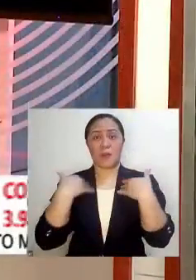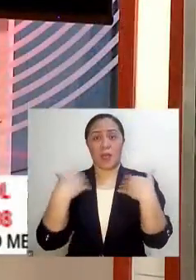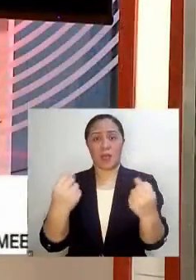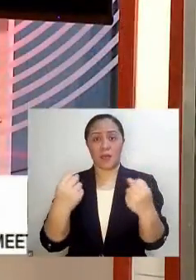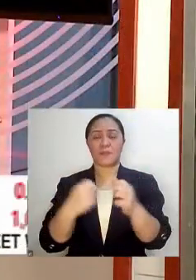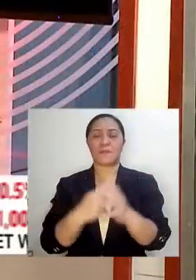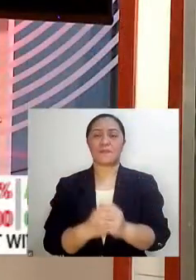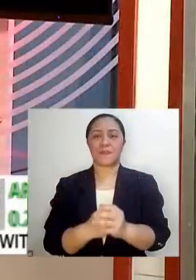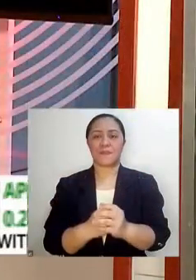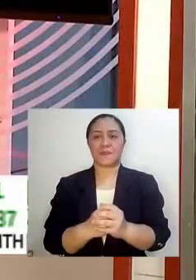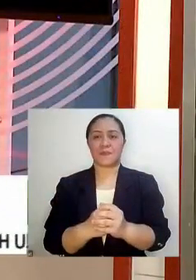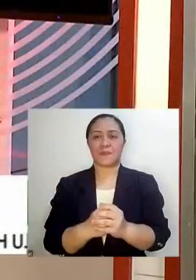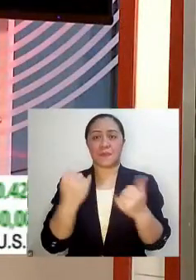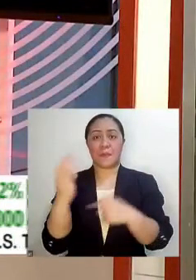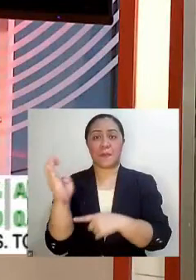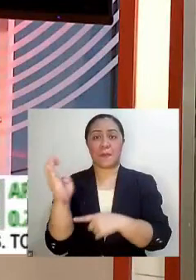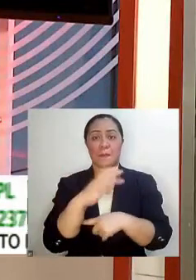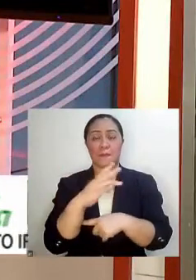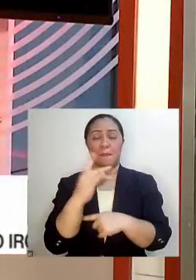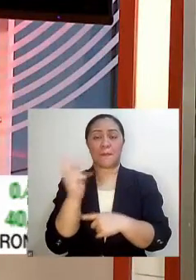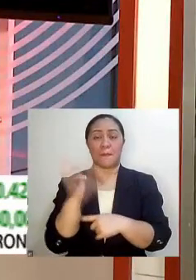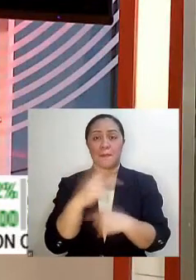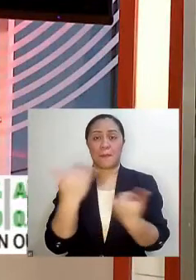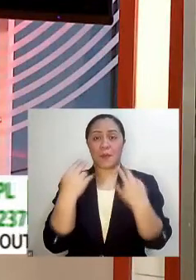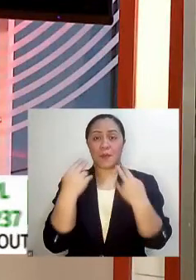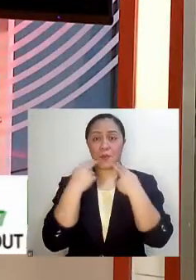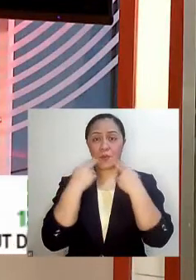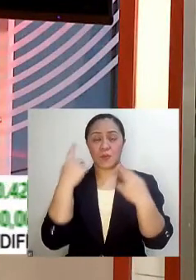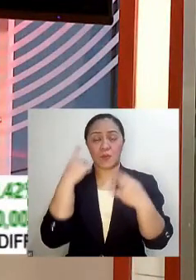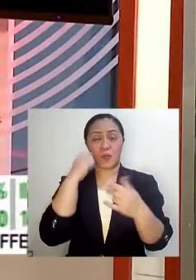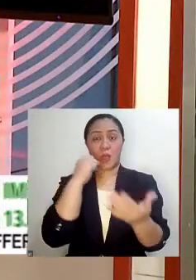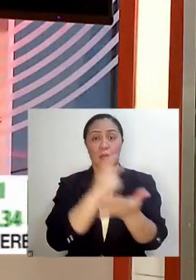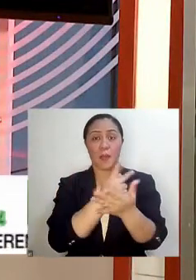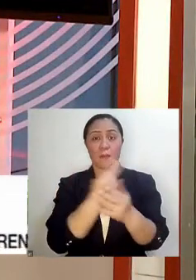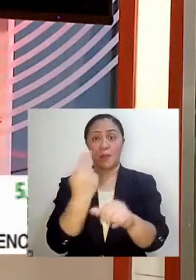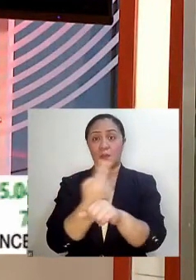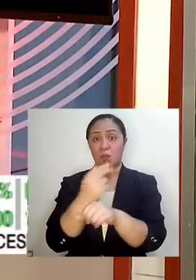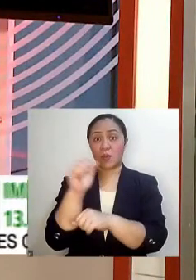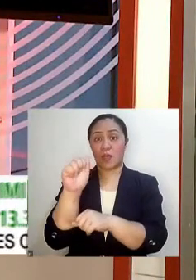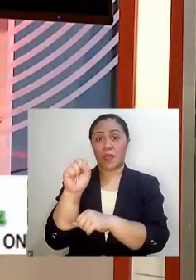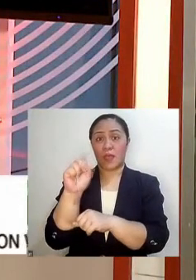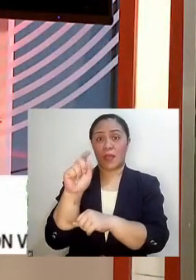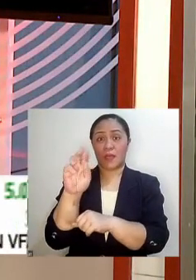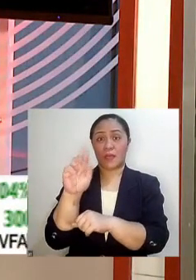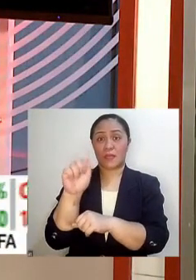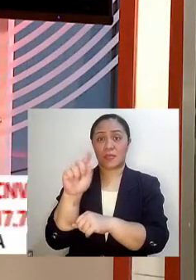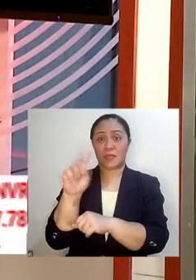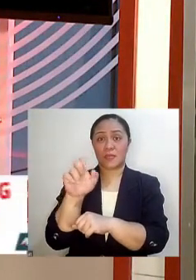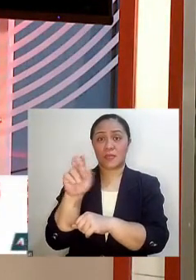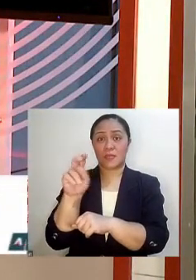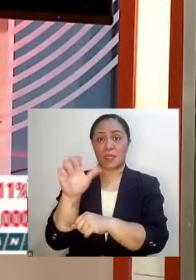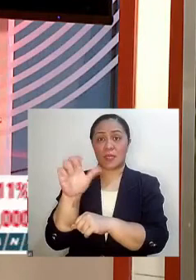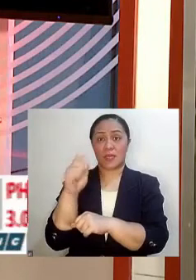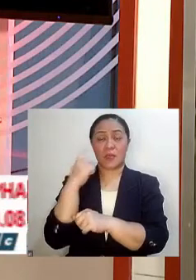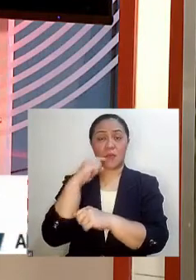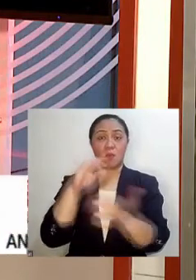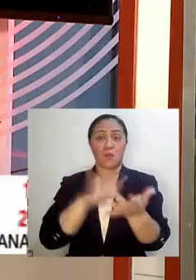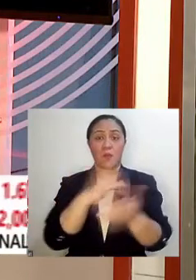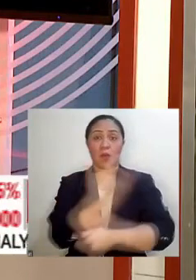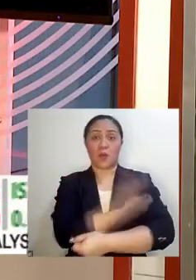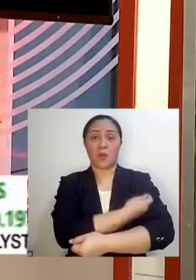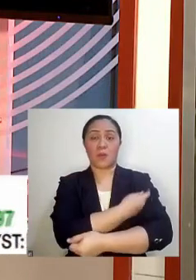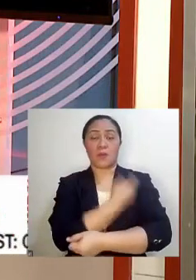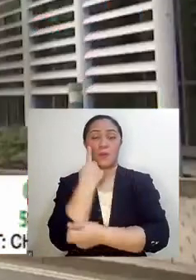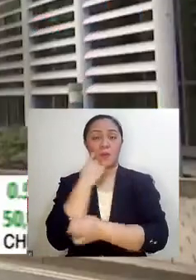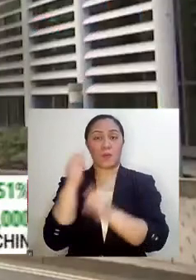Back with more news, the World Health Organization approves the use of AstraZeneca's COVID-19 vaccine on individuals over 65 years